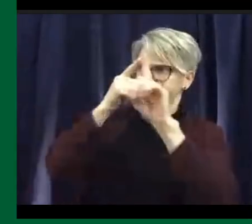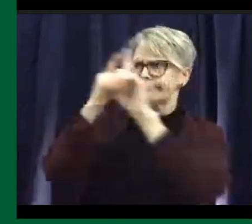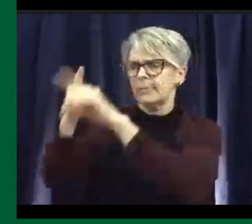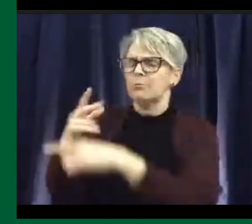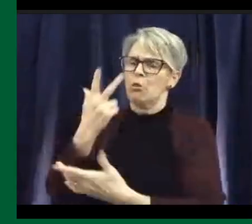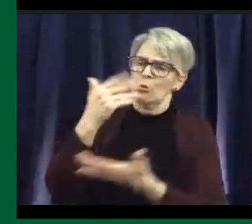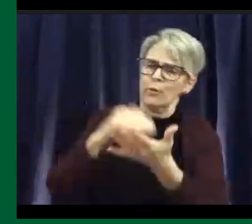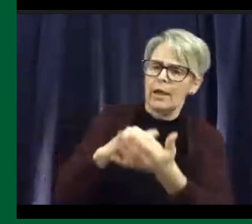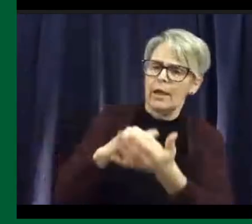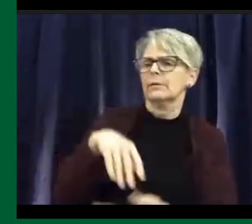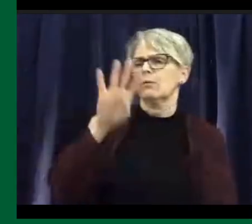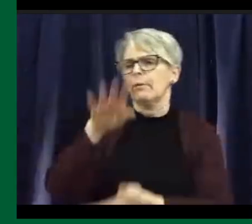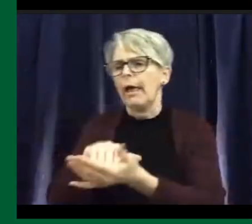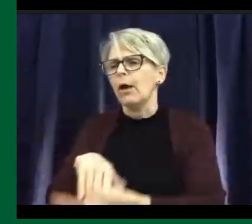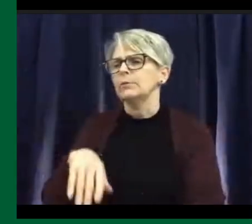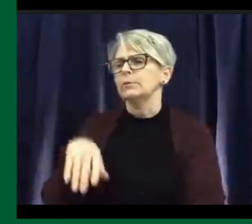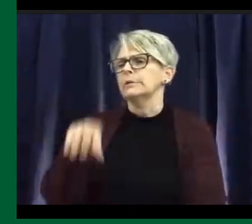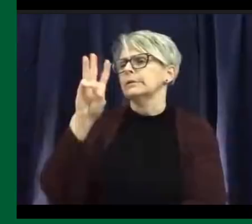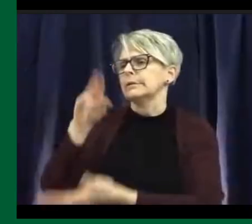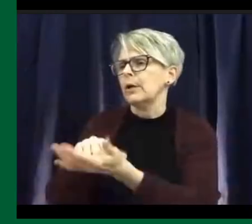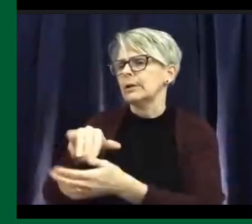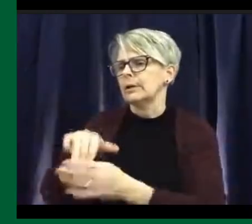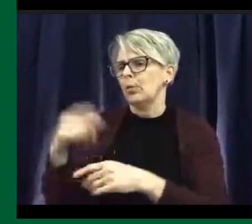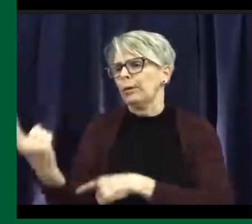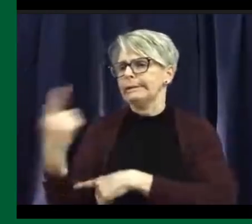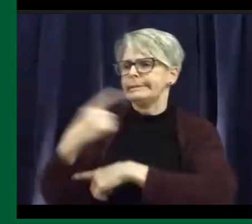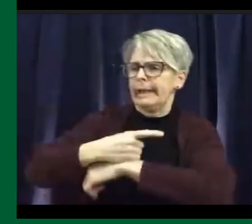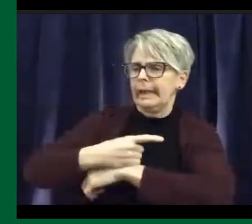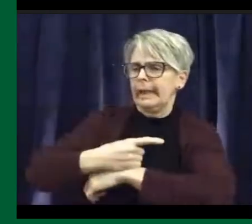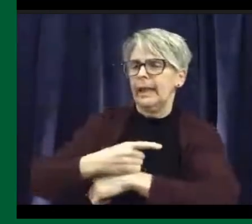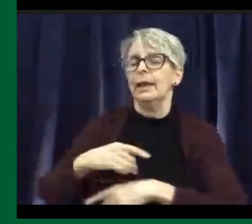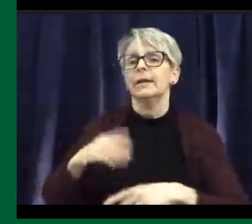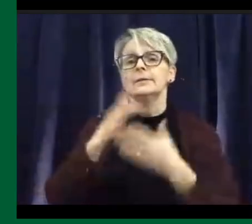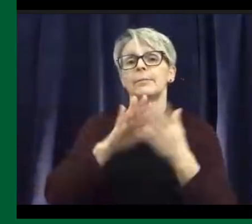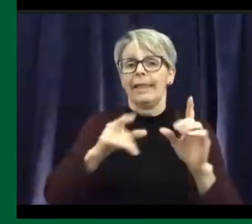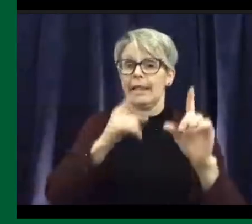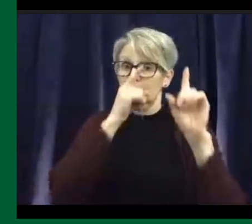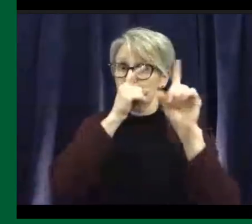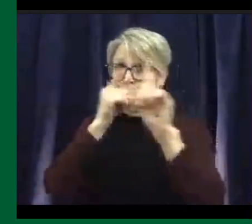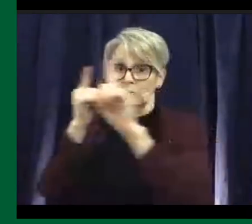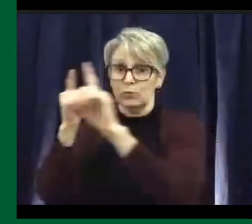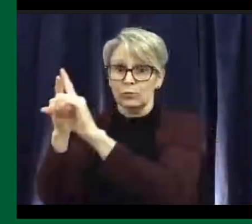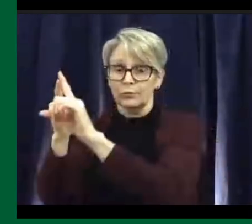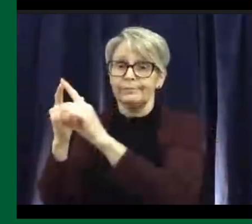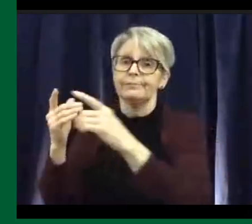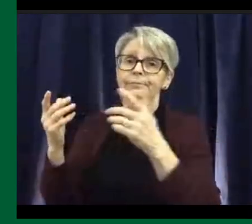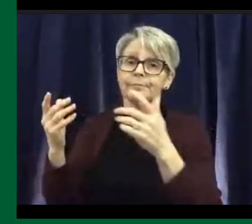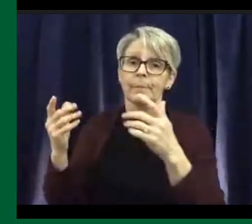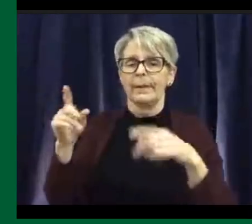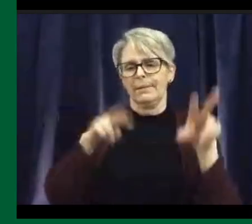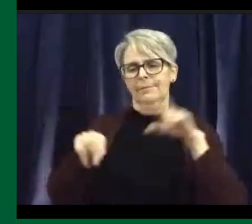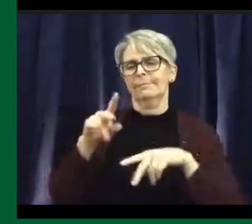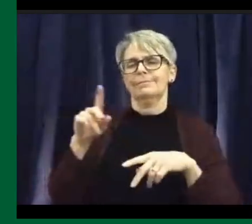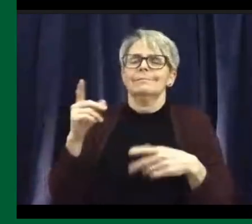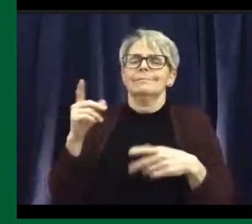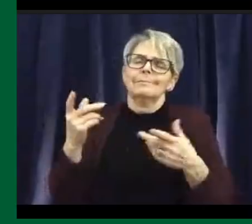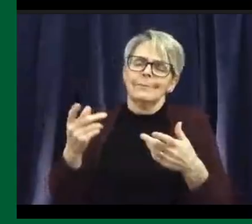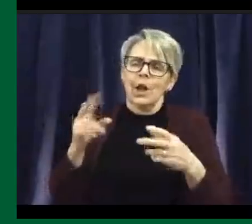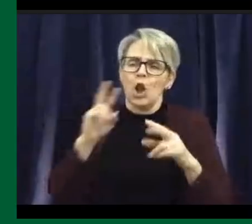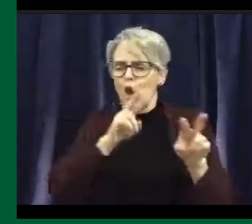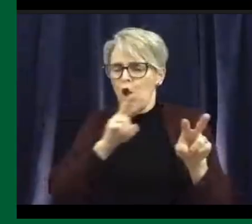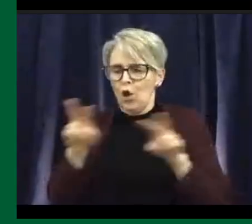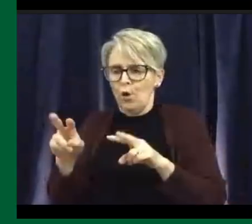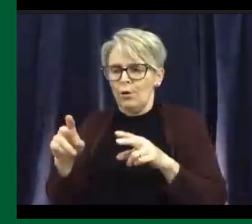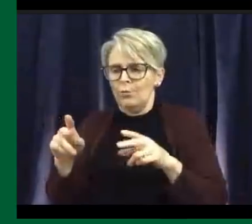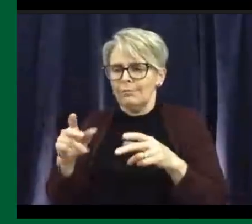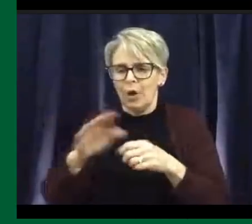4,000, 6,000. Some of those targets also have to be, realistic in terms of COVID activity. We always see that